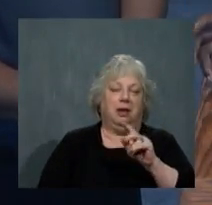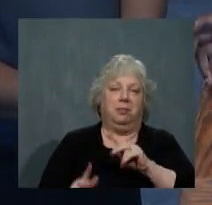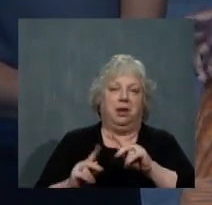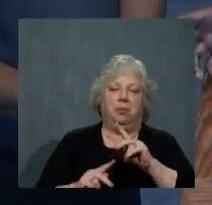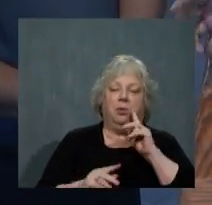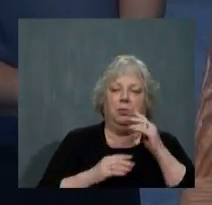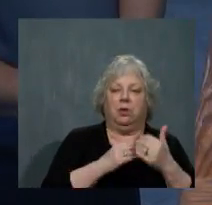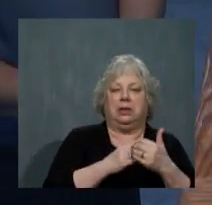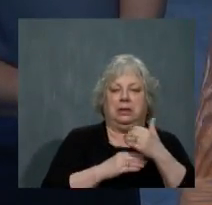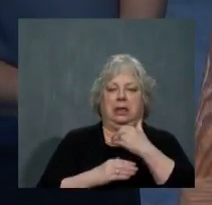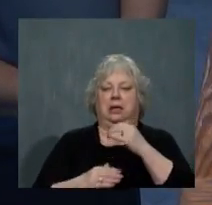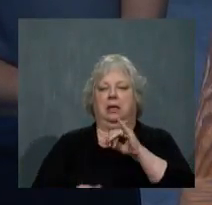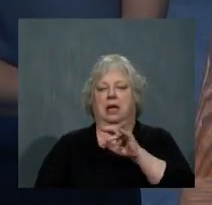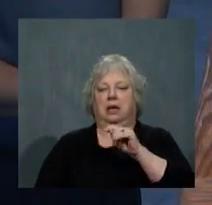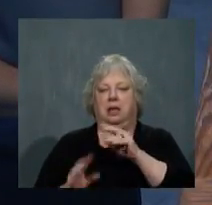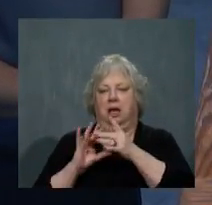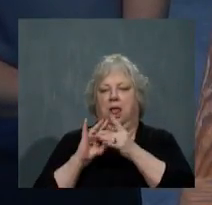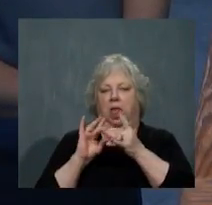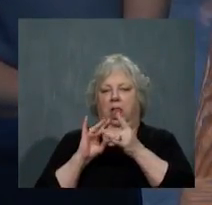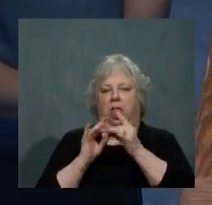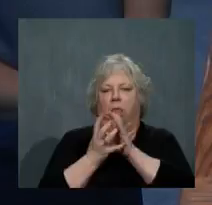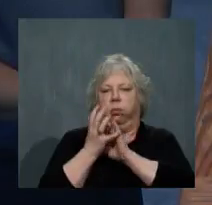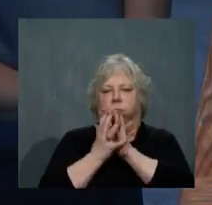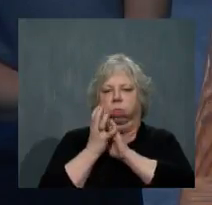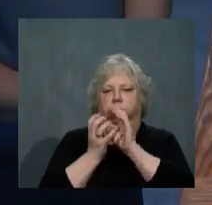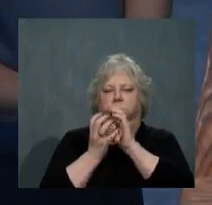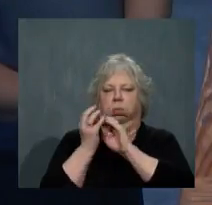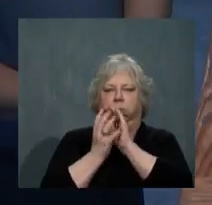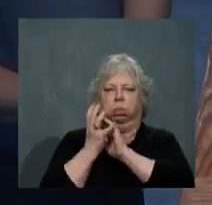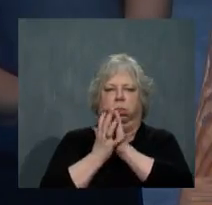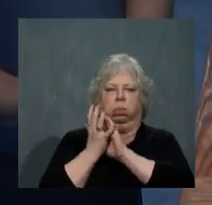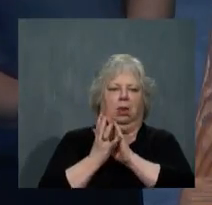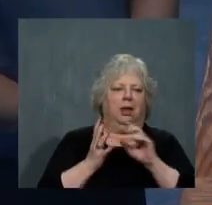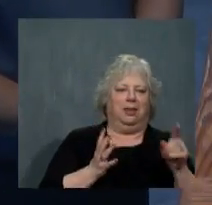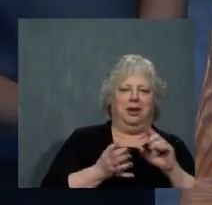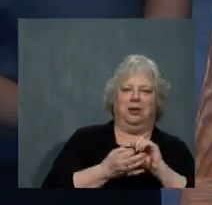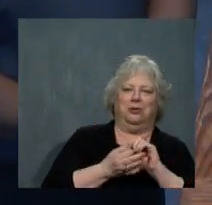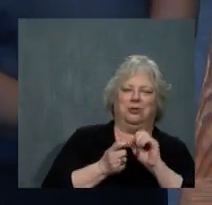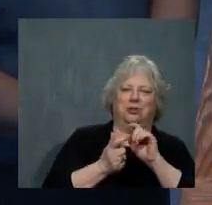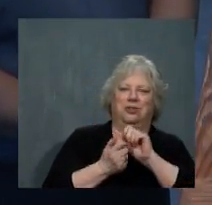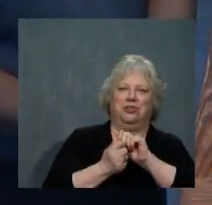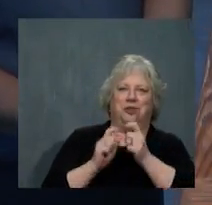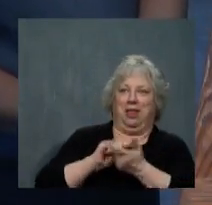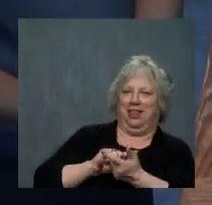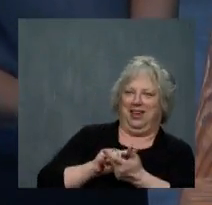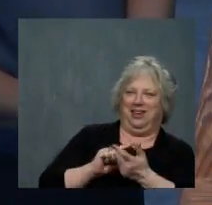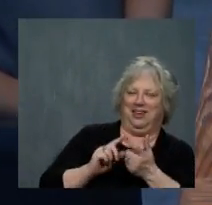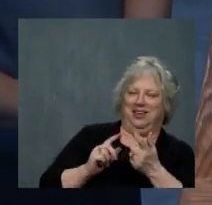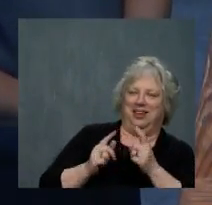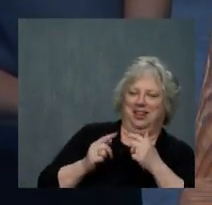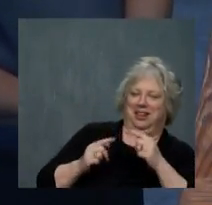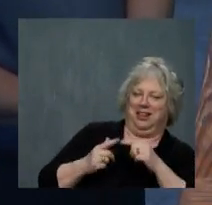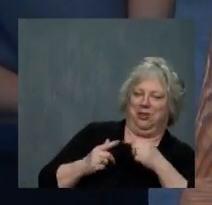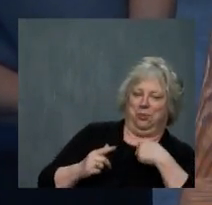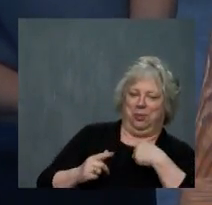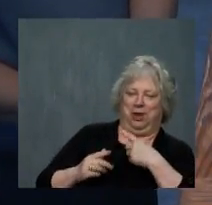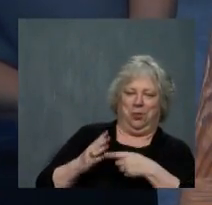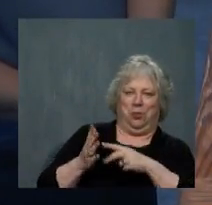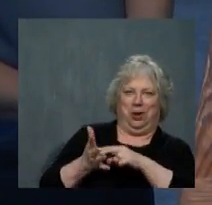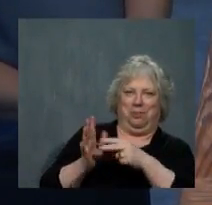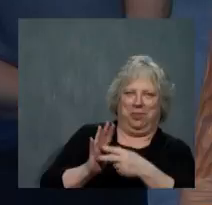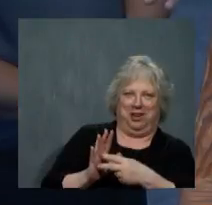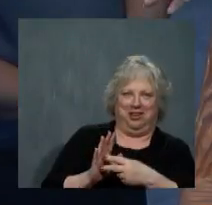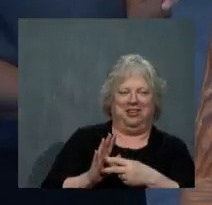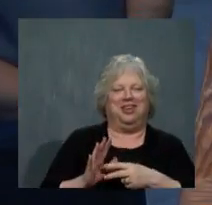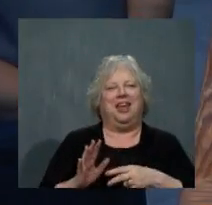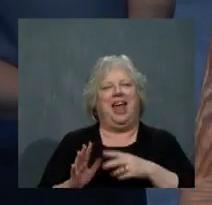us over some IT mumbo-jumbo stuff, and then Lonnie will translate that to me as to what that means to the police department. And